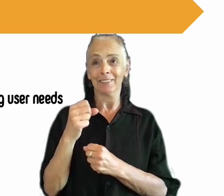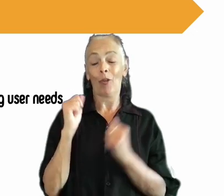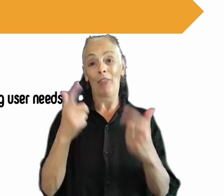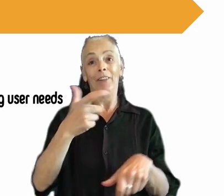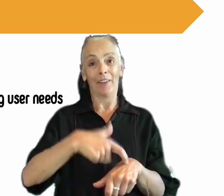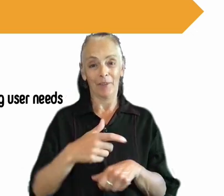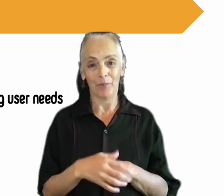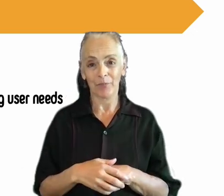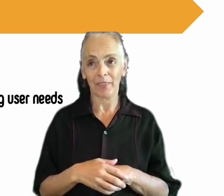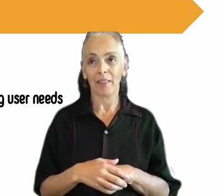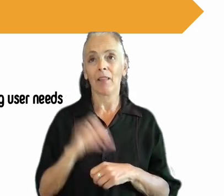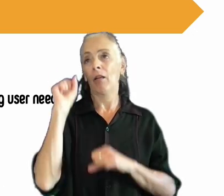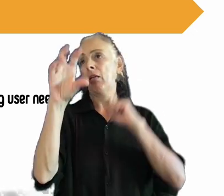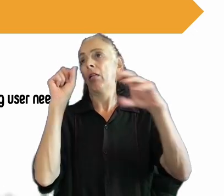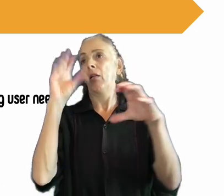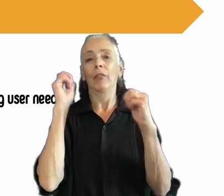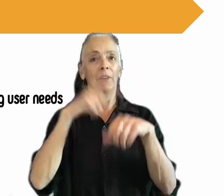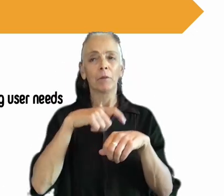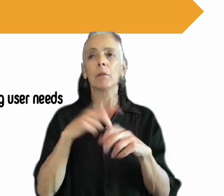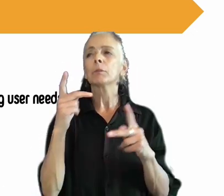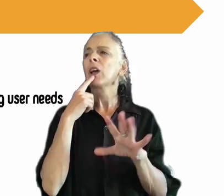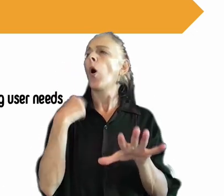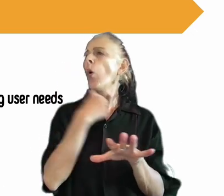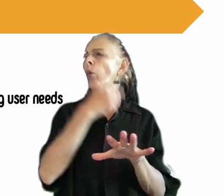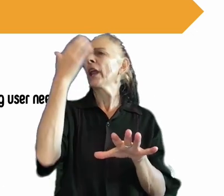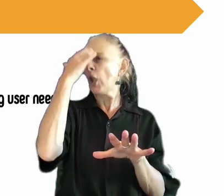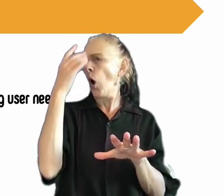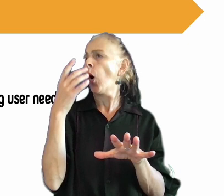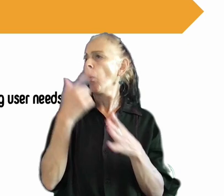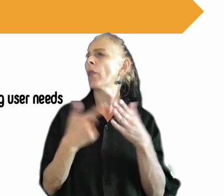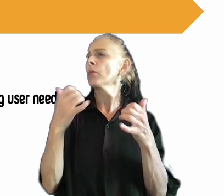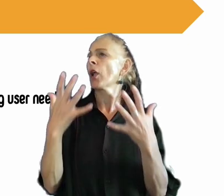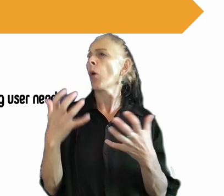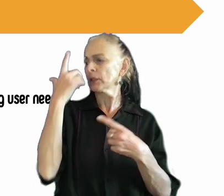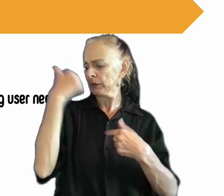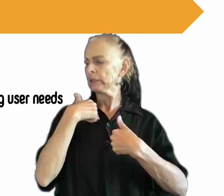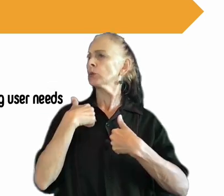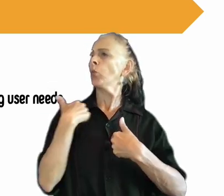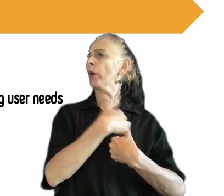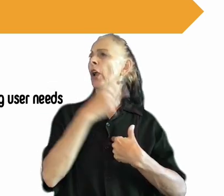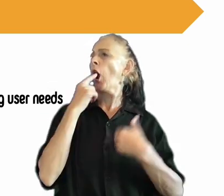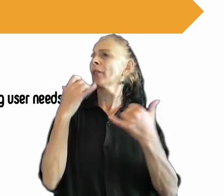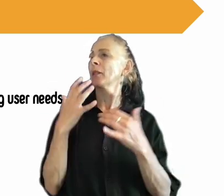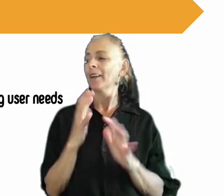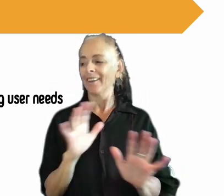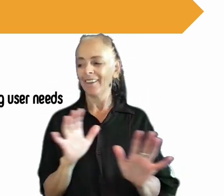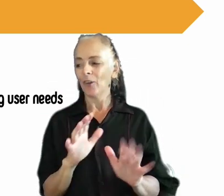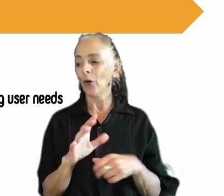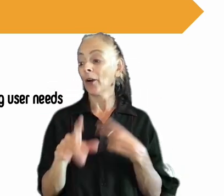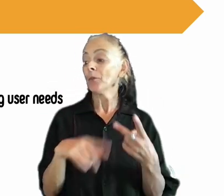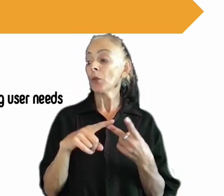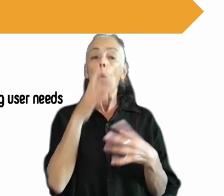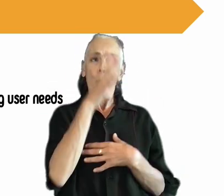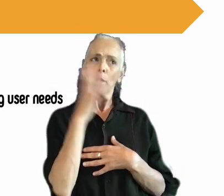i've heard things like we know what the player wants because we are the player women will like our cooperative mode or here is